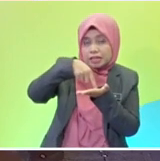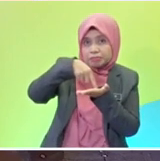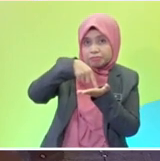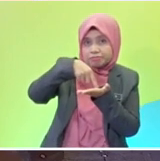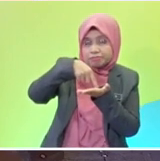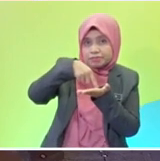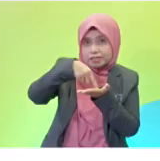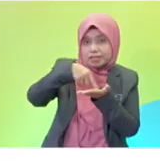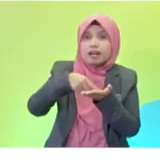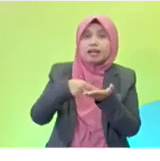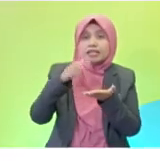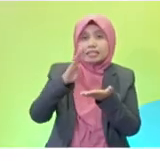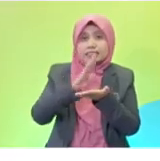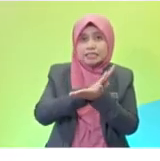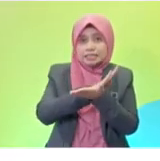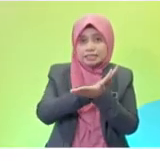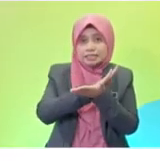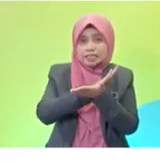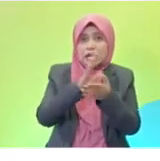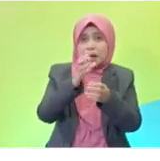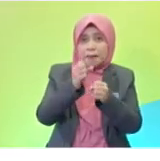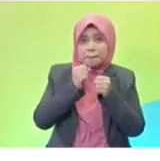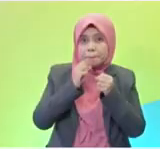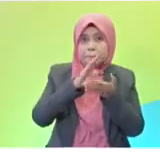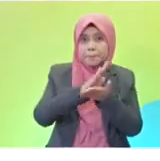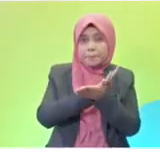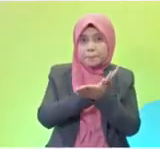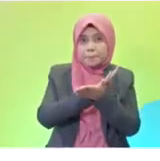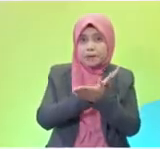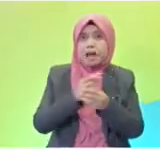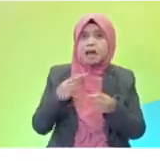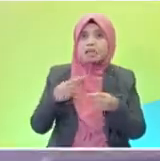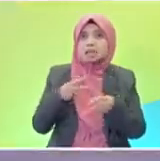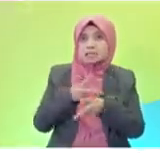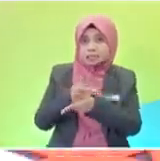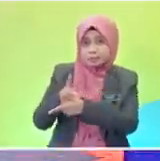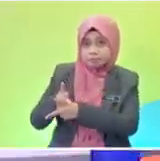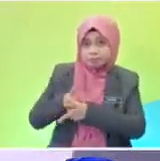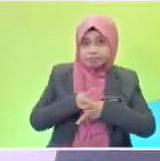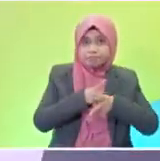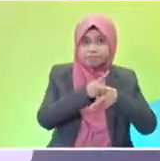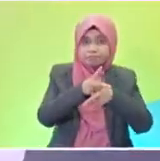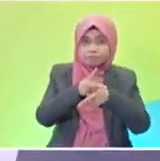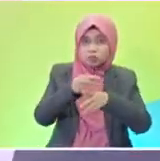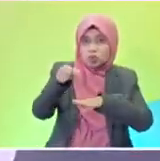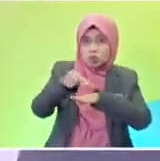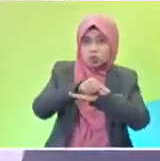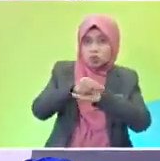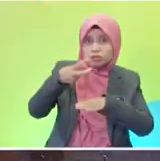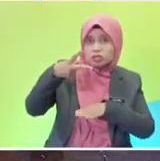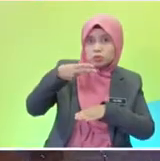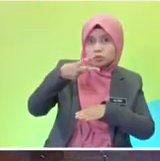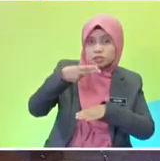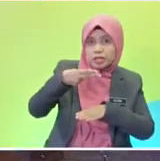All right, friends. Get your paper out. Careful when you are using your scissors, okay? Yeah. Make sure you